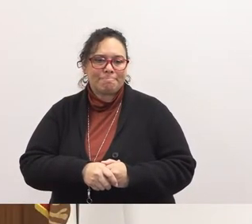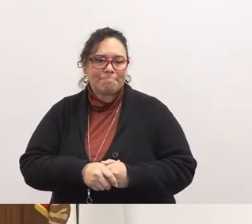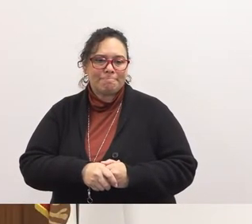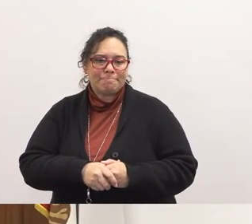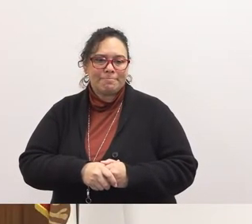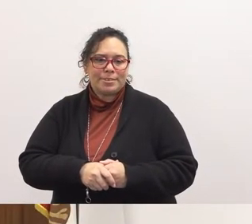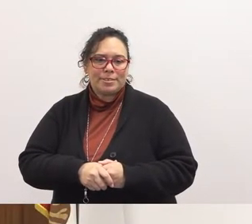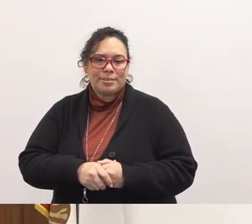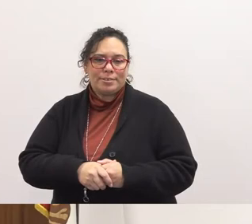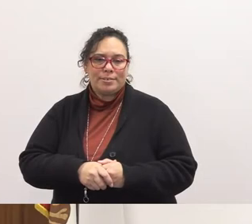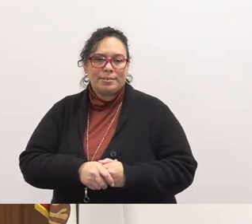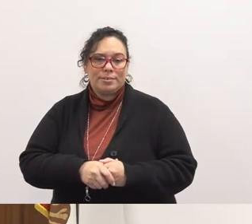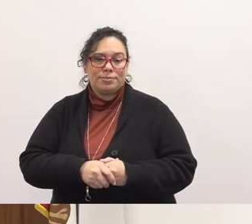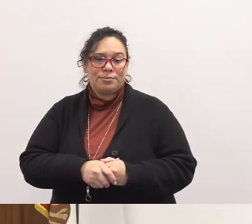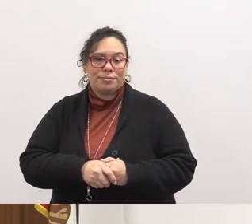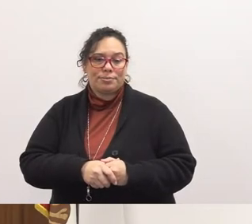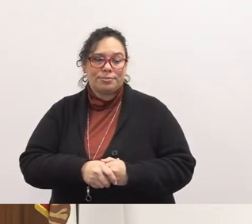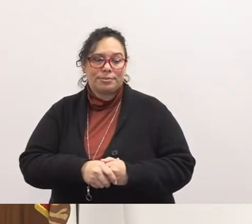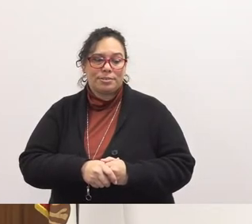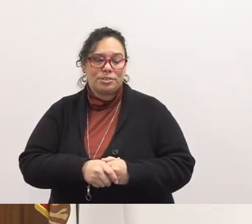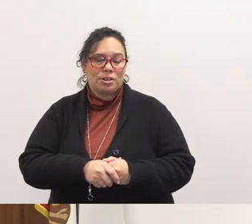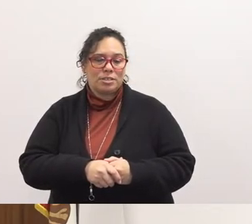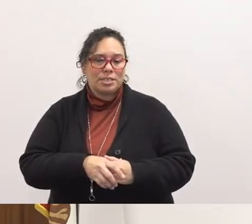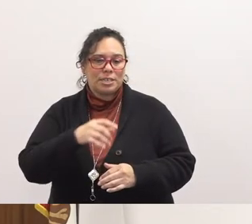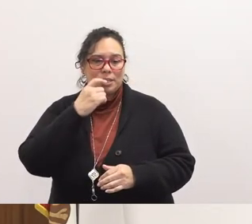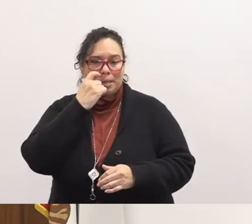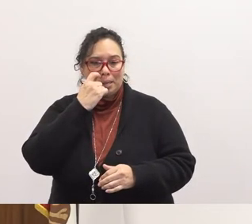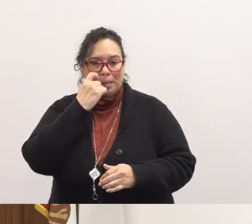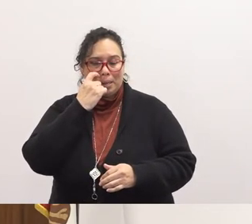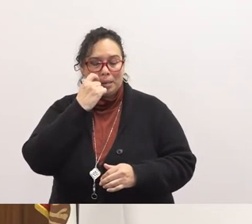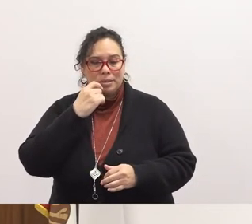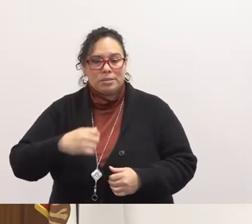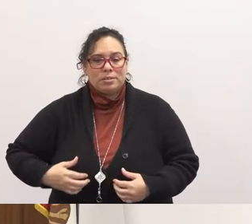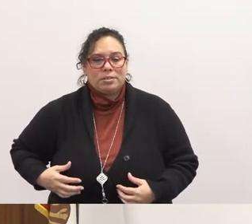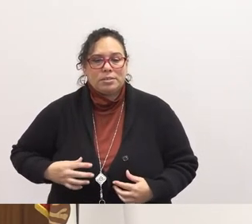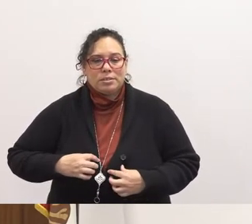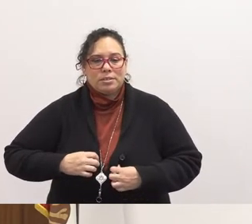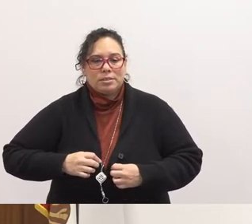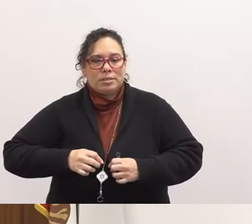Thank you. Next, we have Heather Morrison.